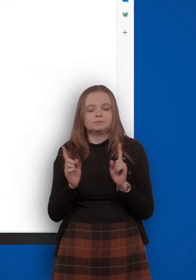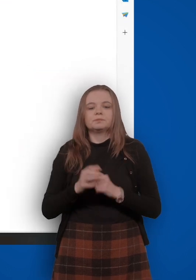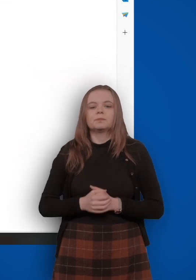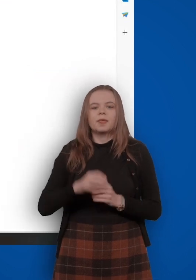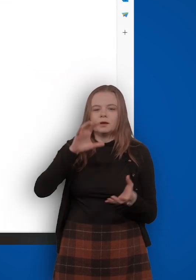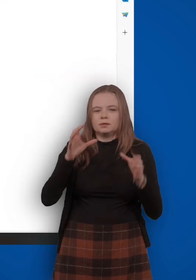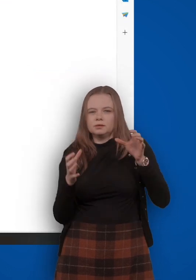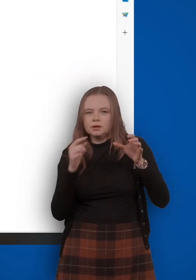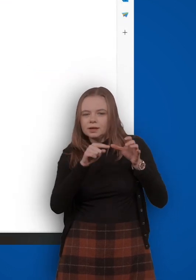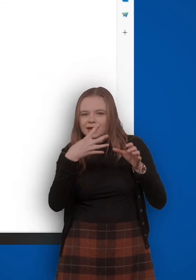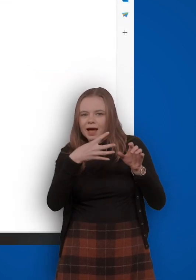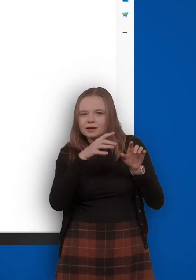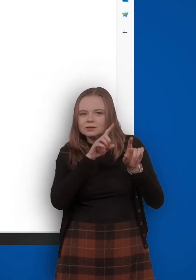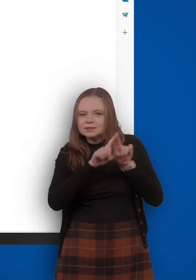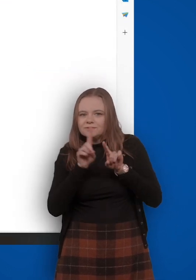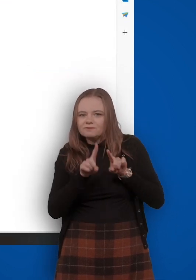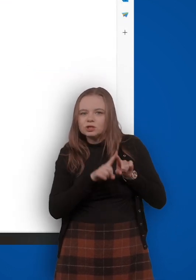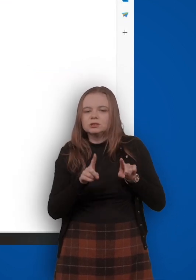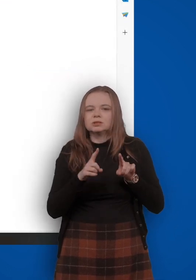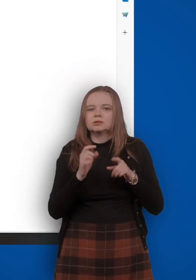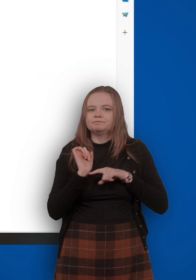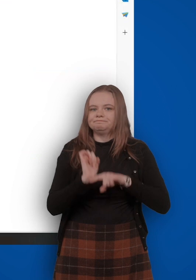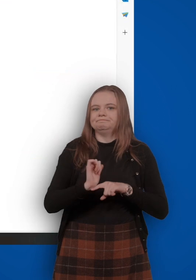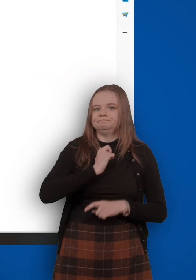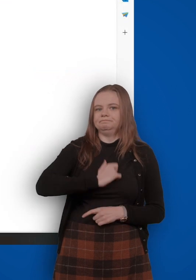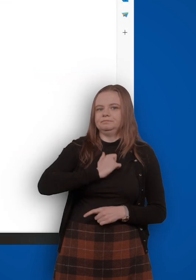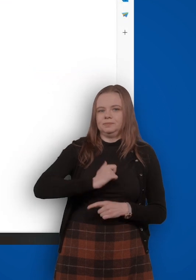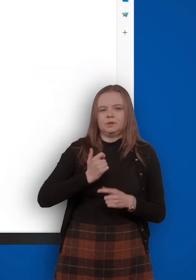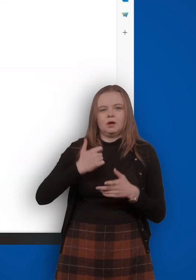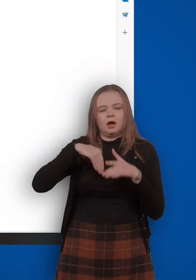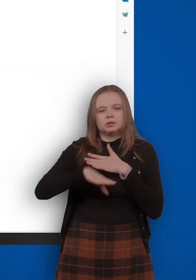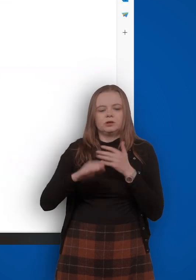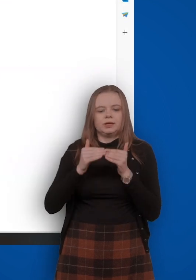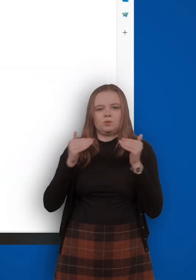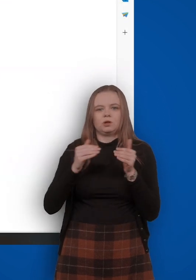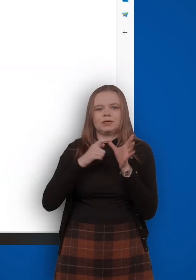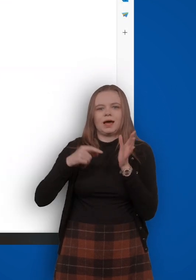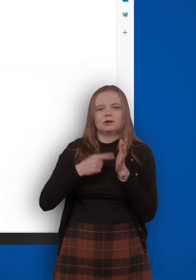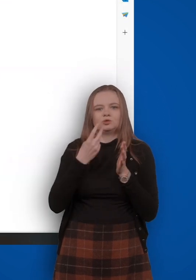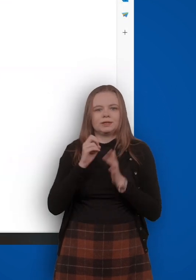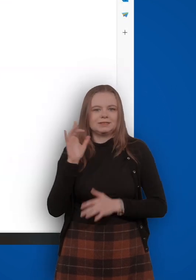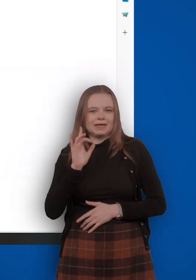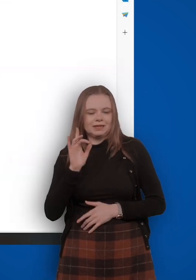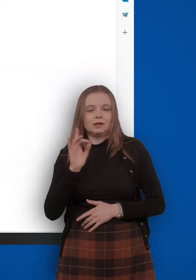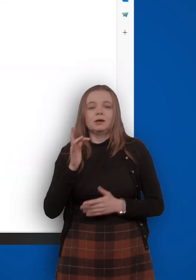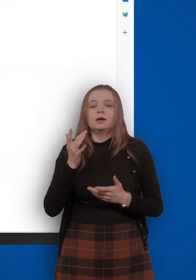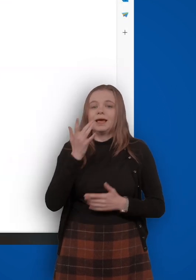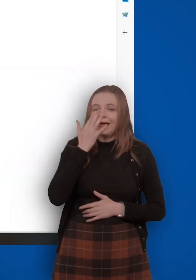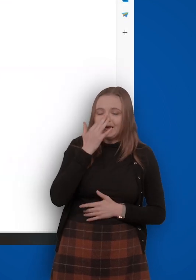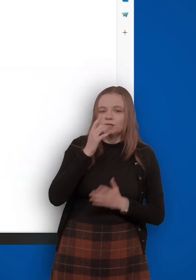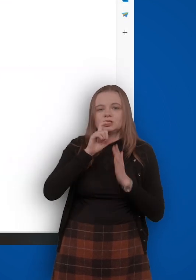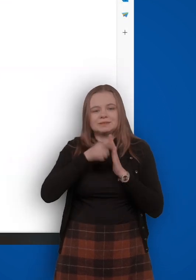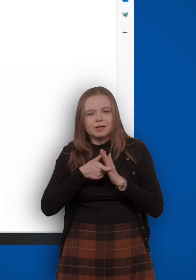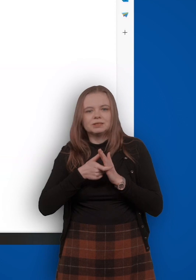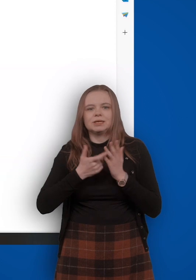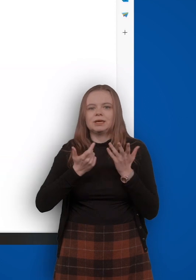face are the 9 protected characteristics in the Equality Act of 2010. So age, disability, gender